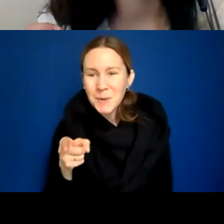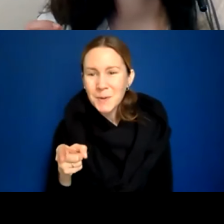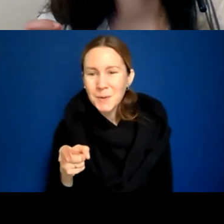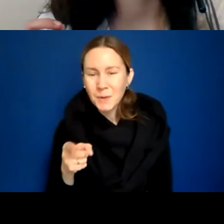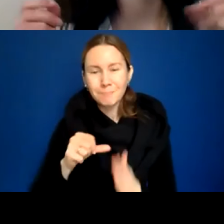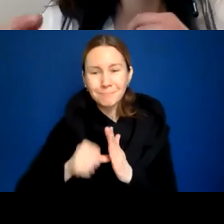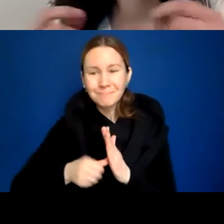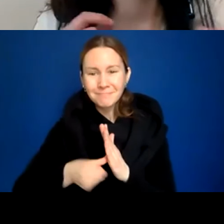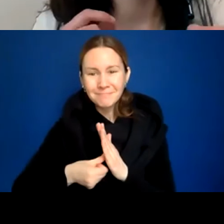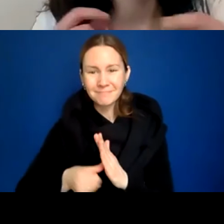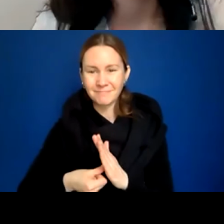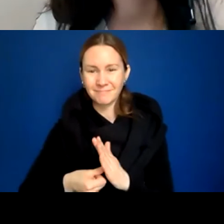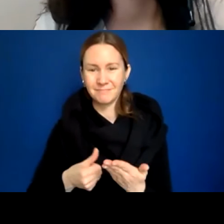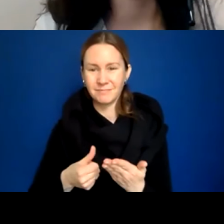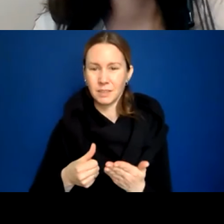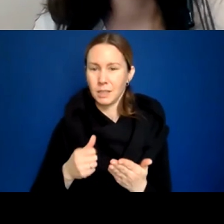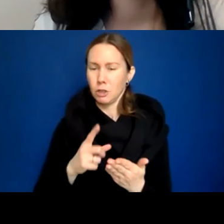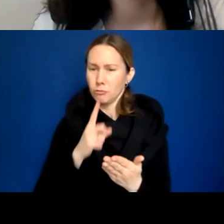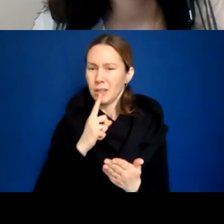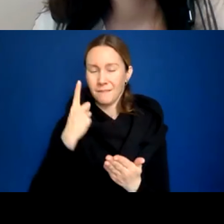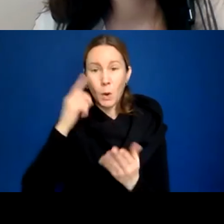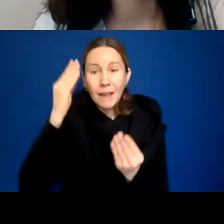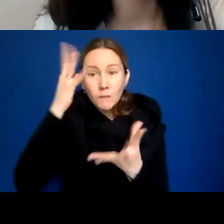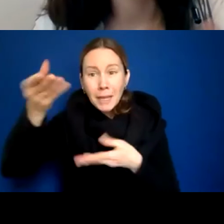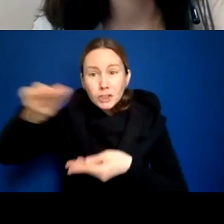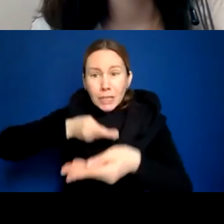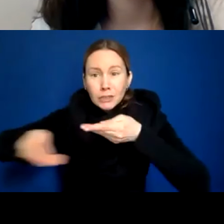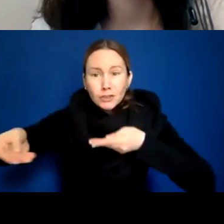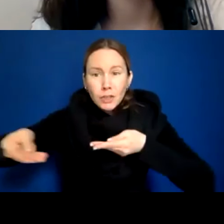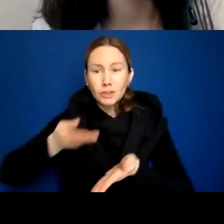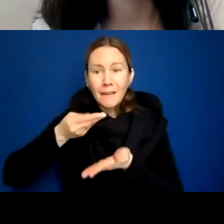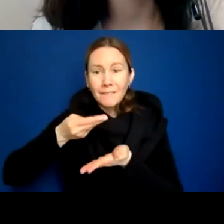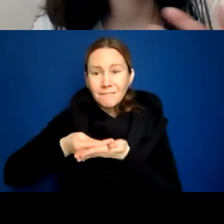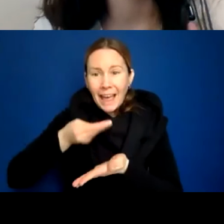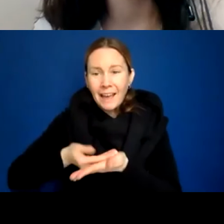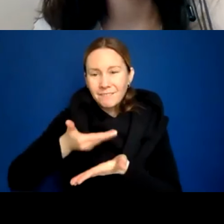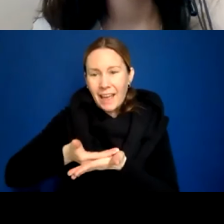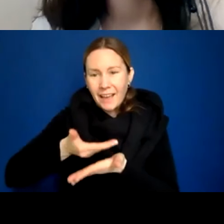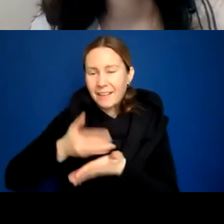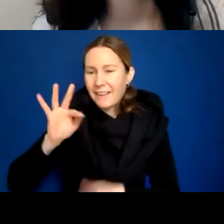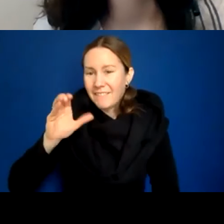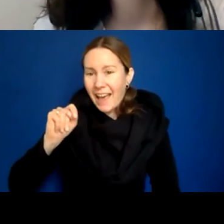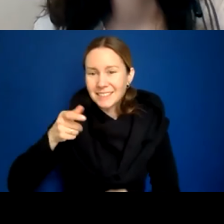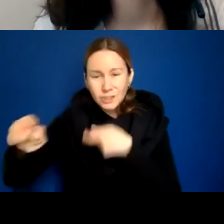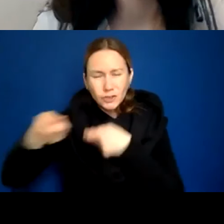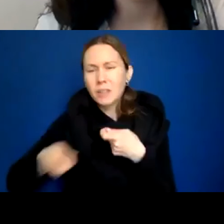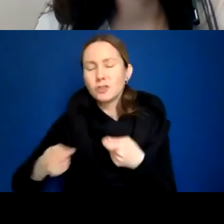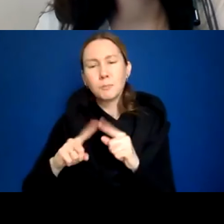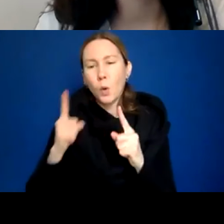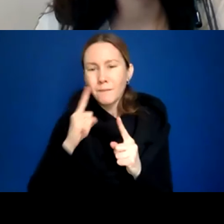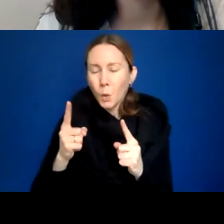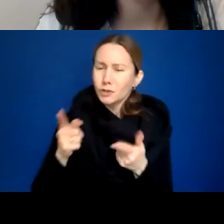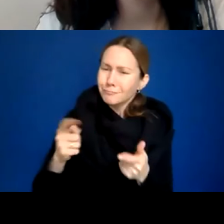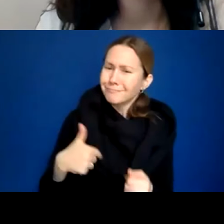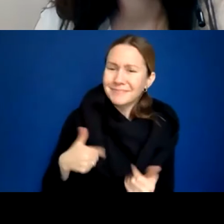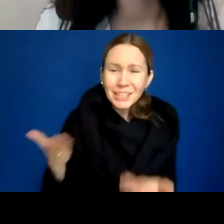to exchange facts or knowledge. As it's harder for them to understand or to speak, just having